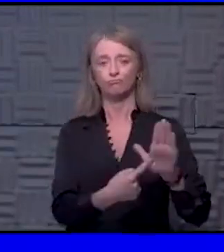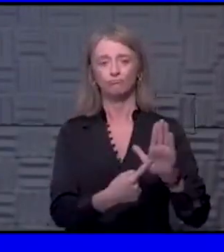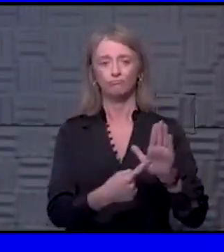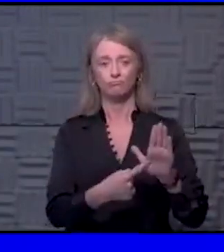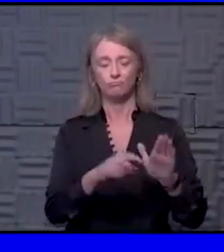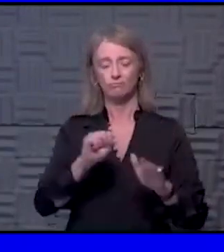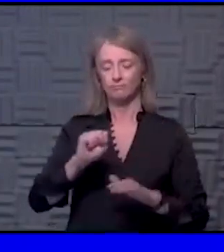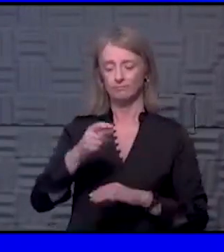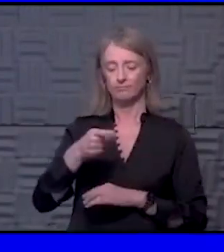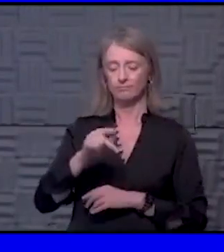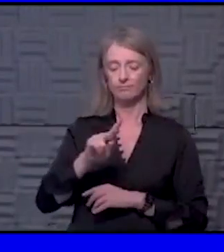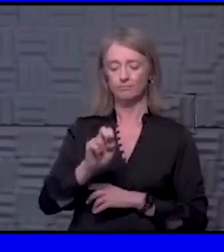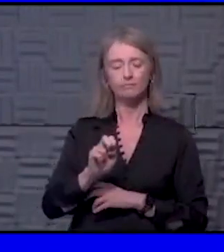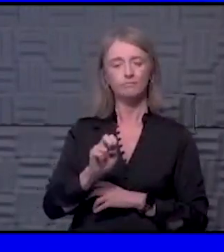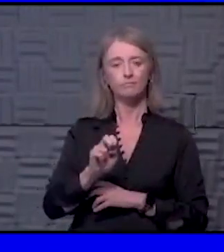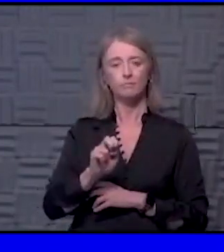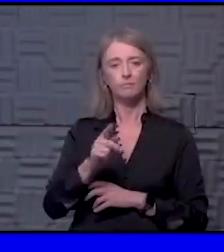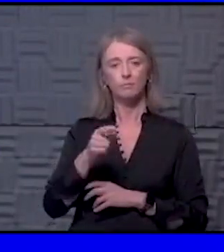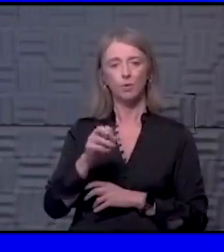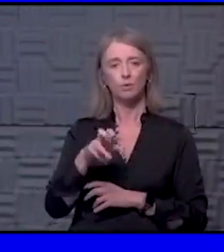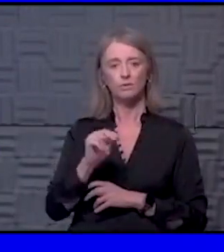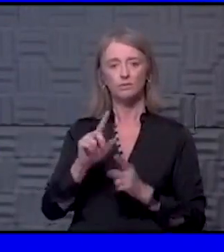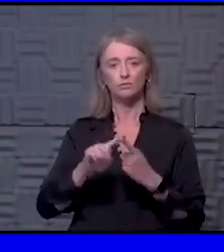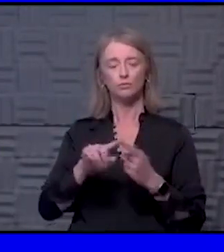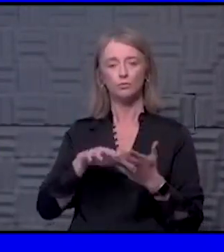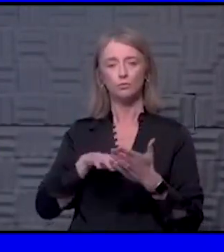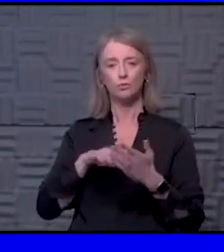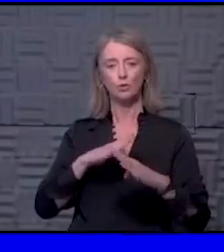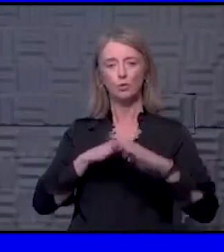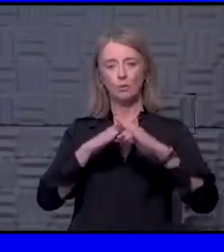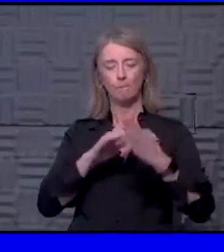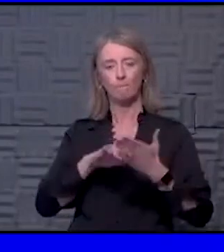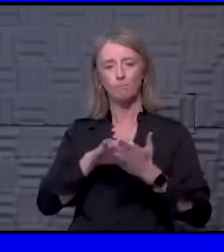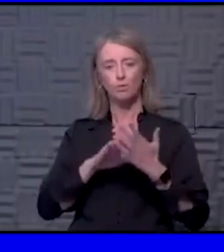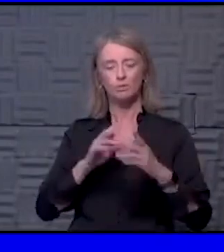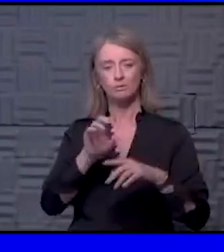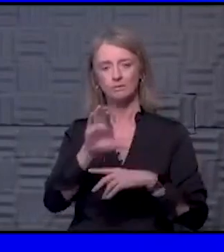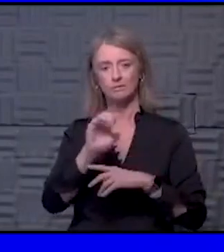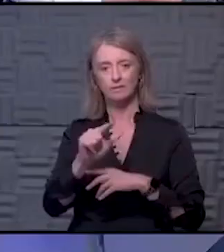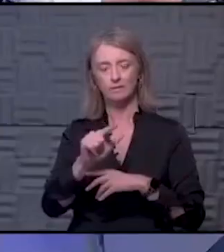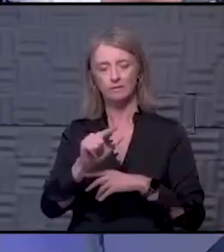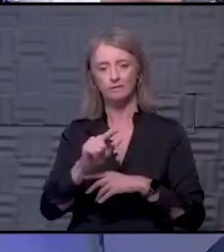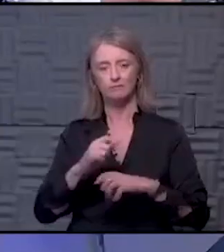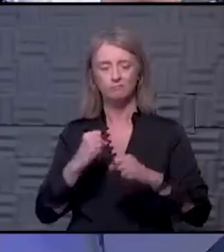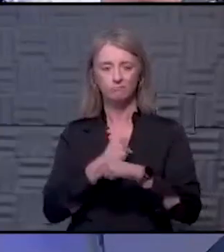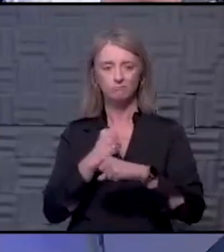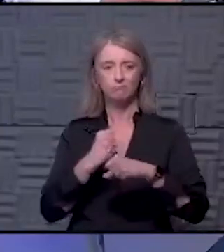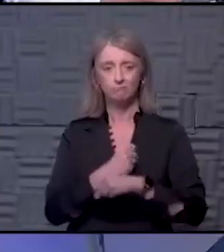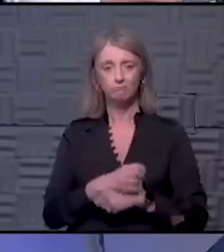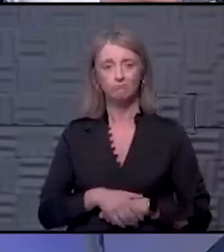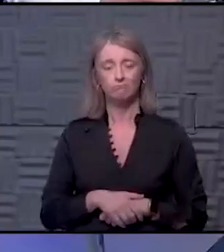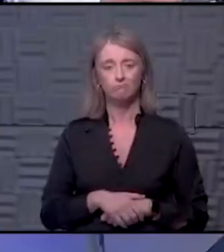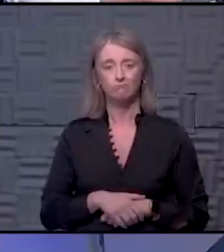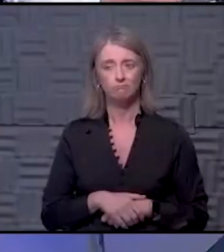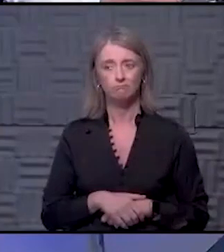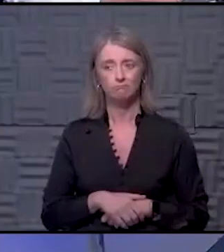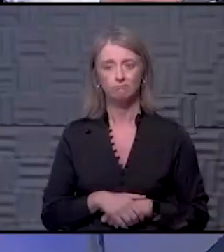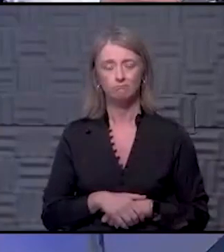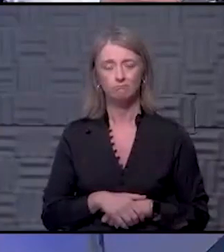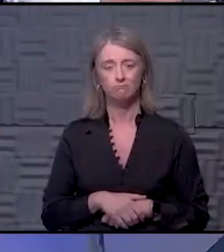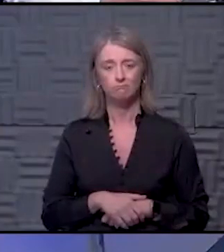spike protein to your immune cells so that you can generate immune response against that spike protein. All